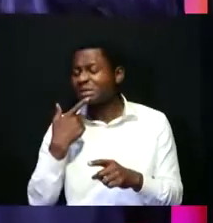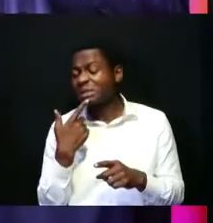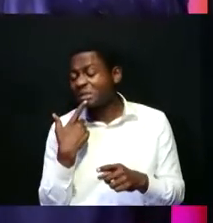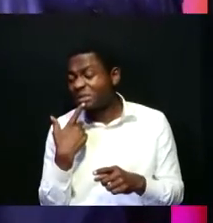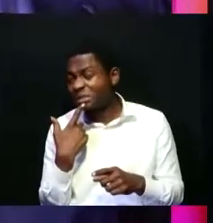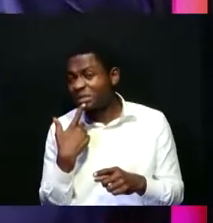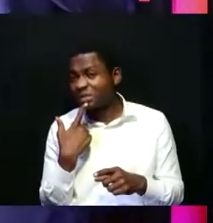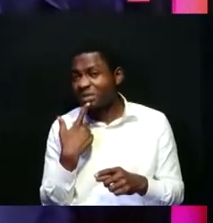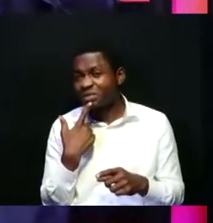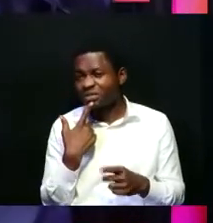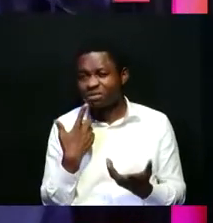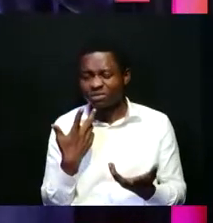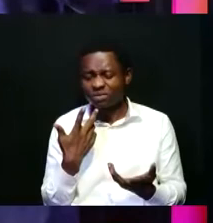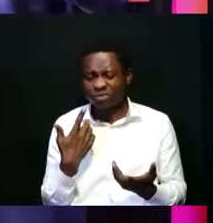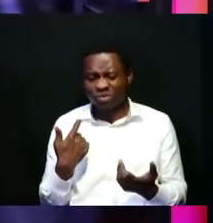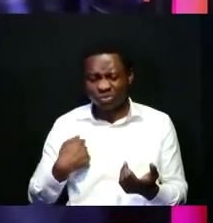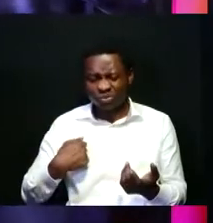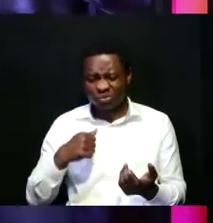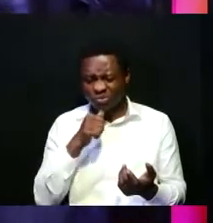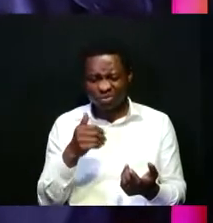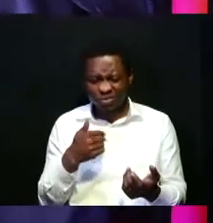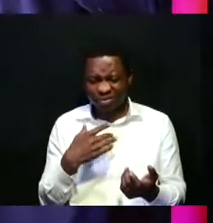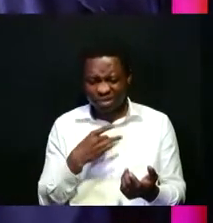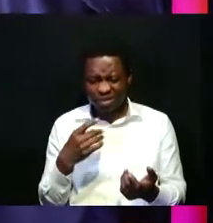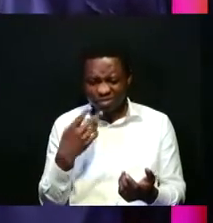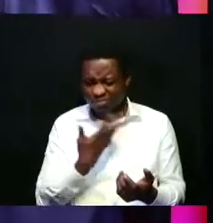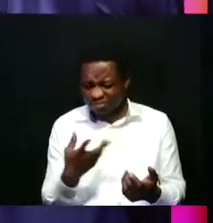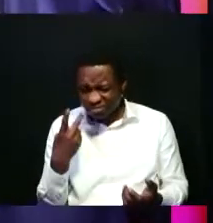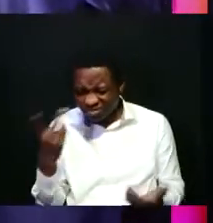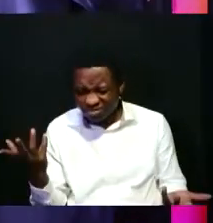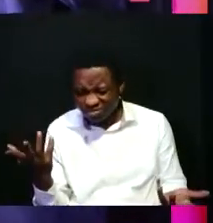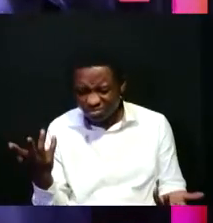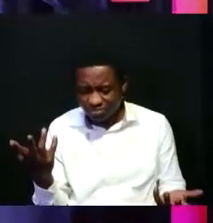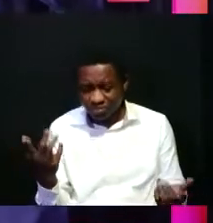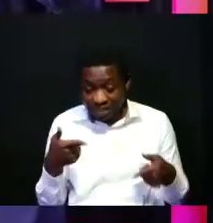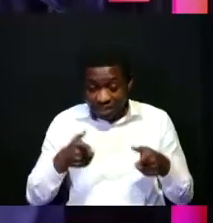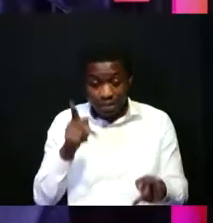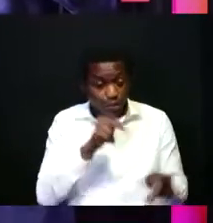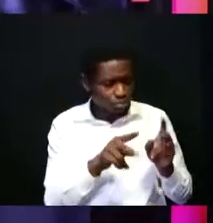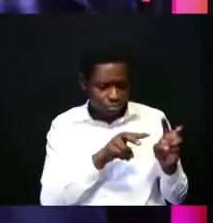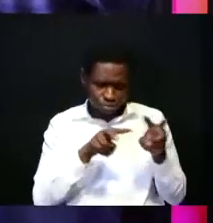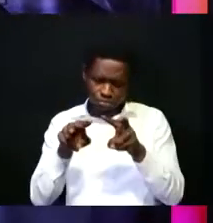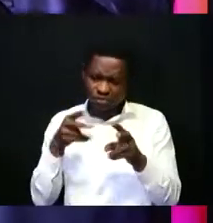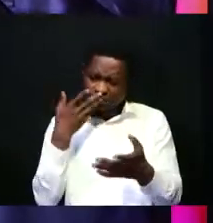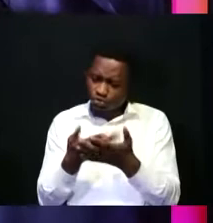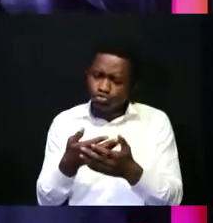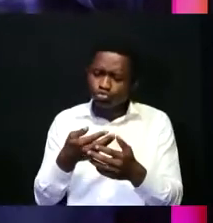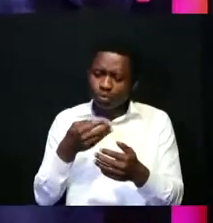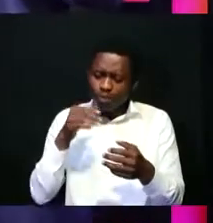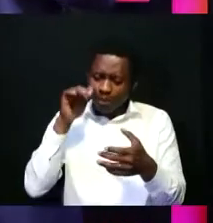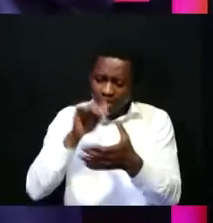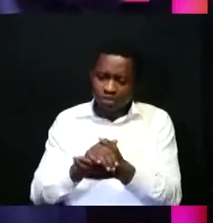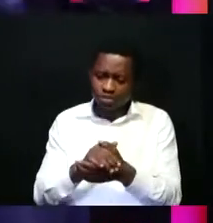we don't like what we see. Let them see exemplary lifestyles